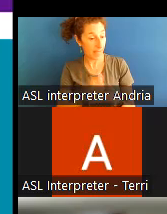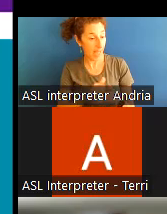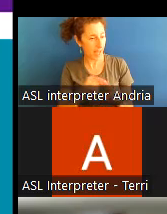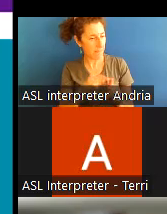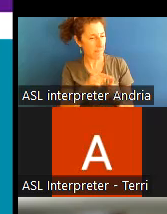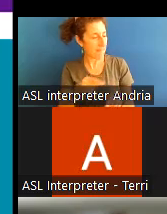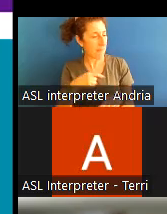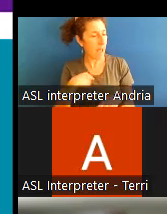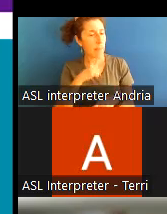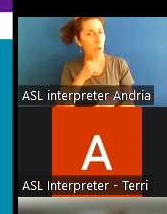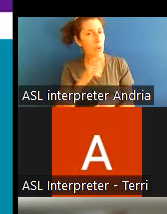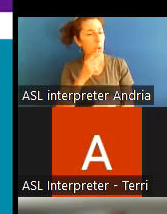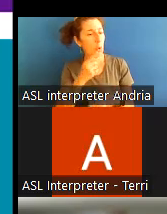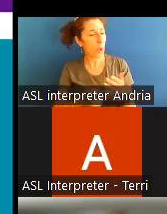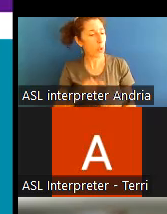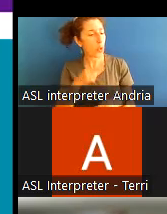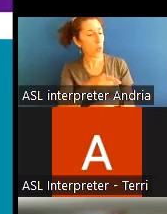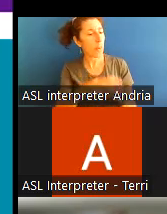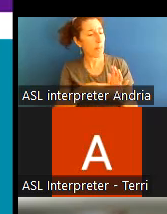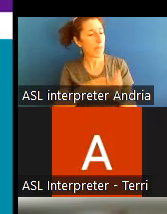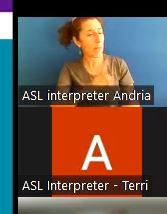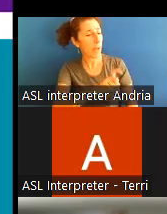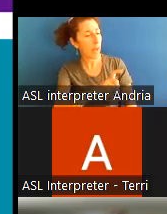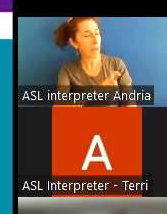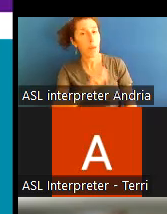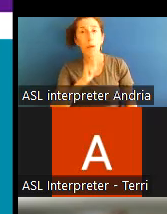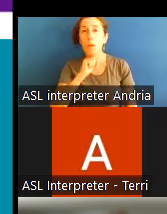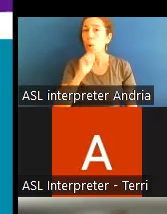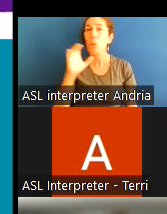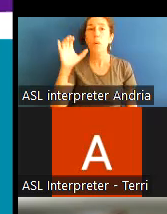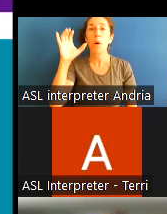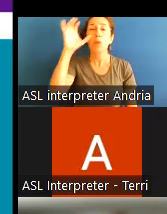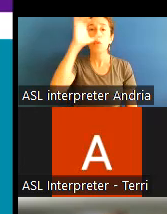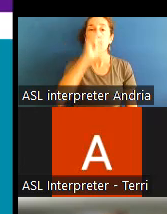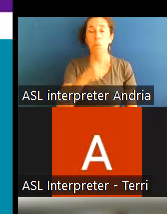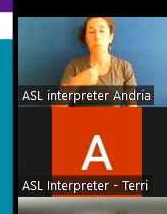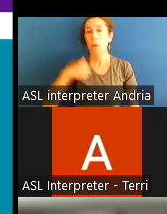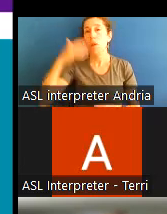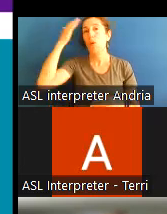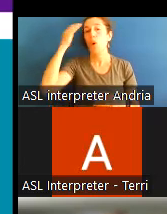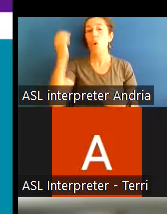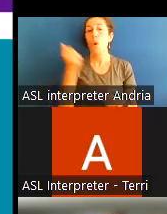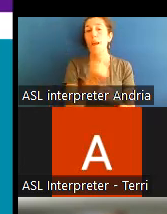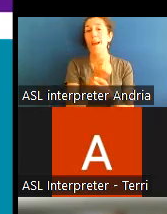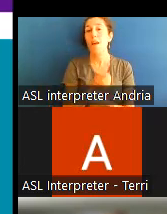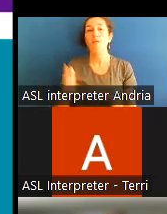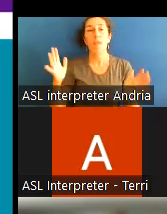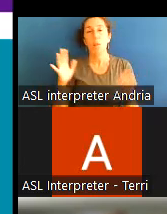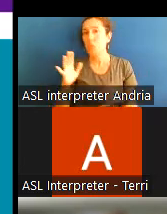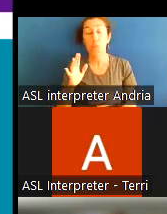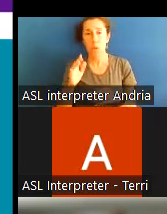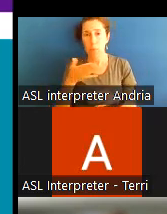that you know everything. Also very important when you are working with